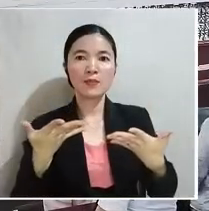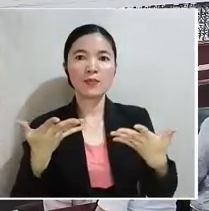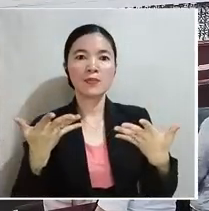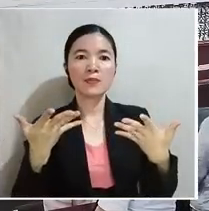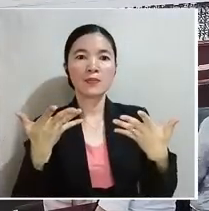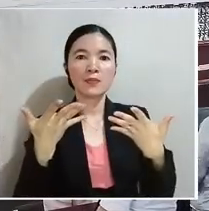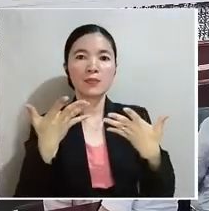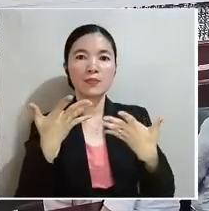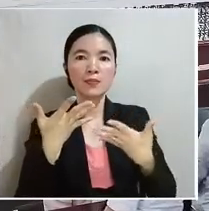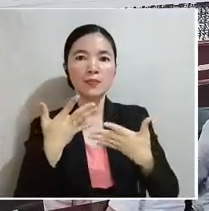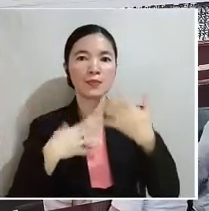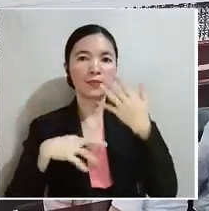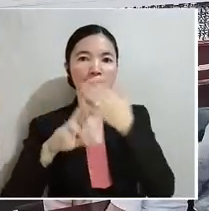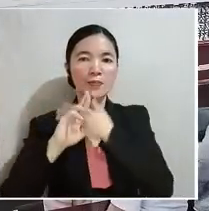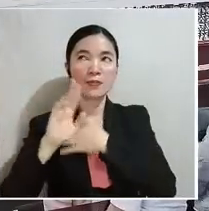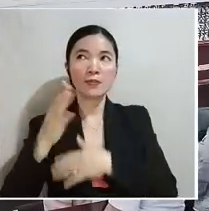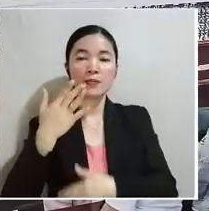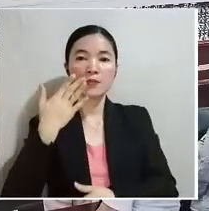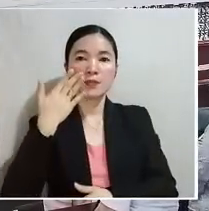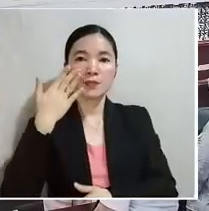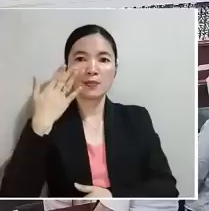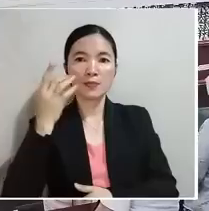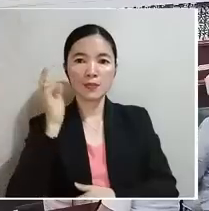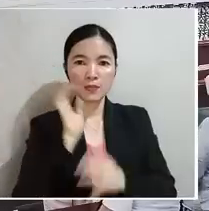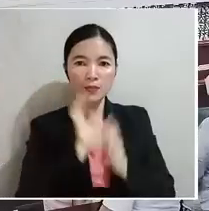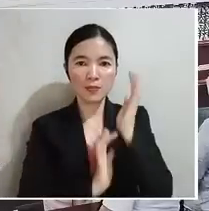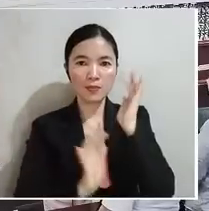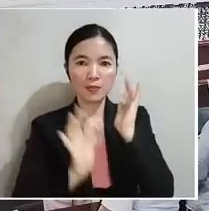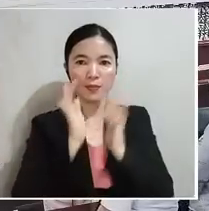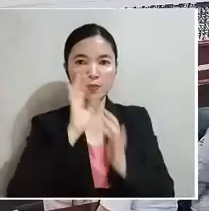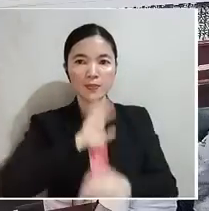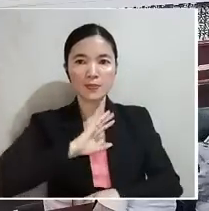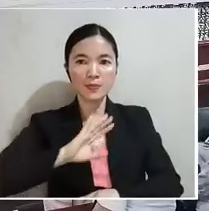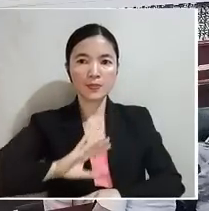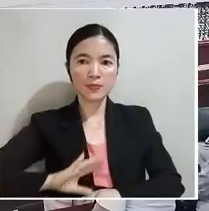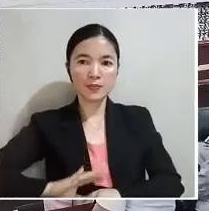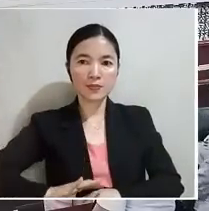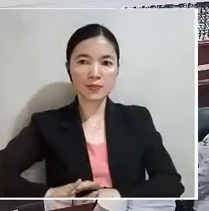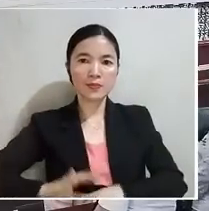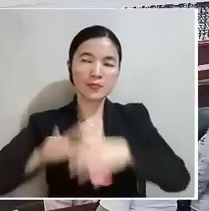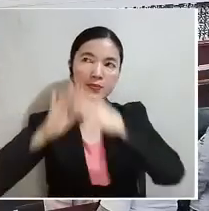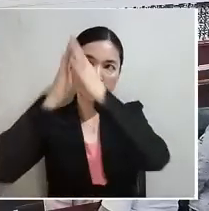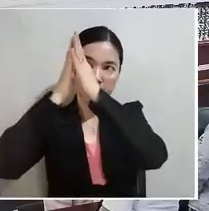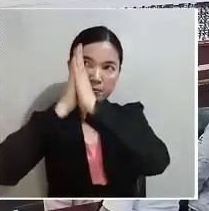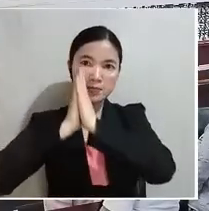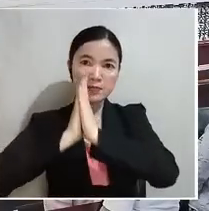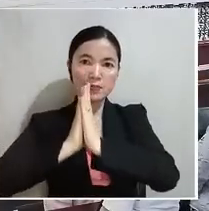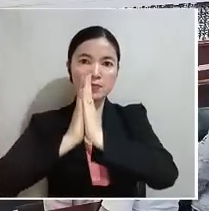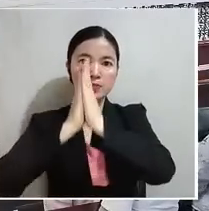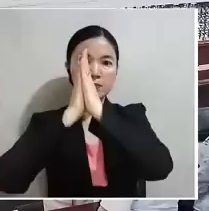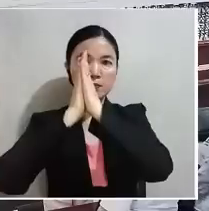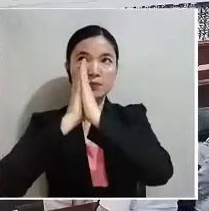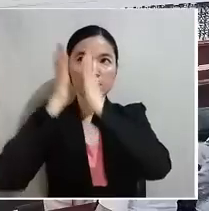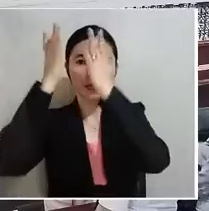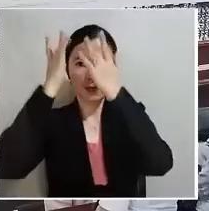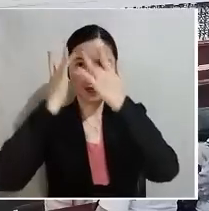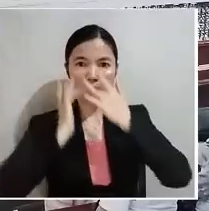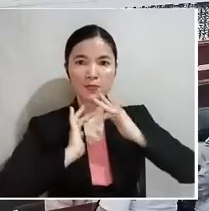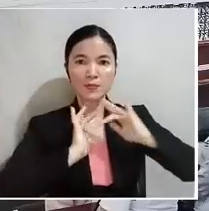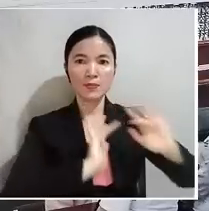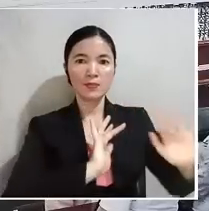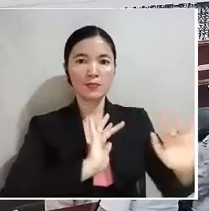to thee. Jesus, Lord, I ask for mercy. Let